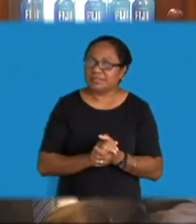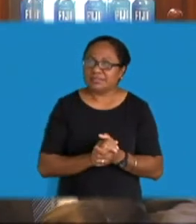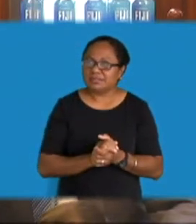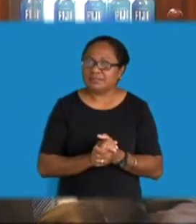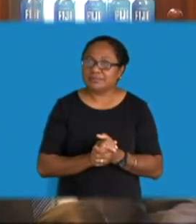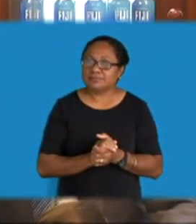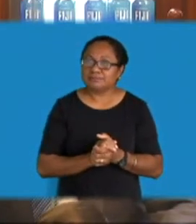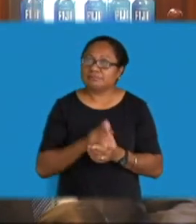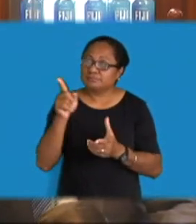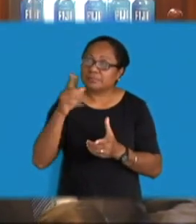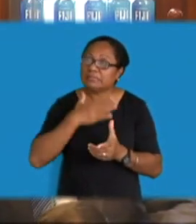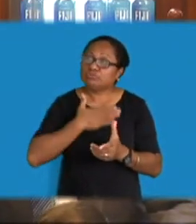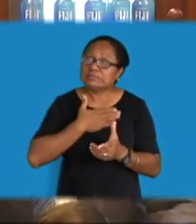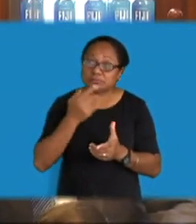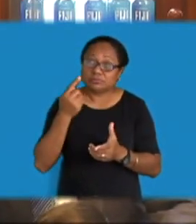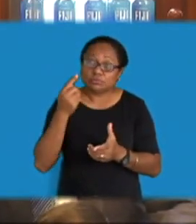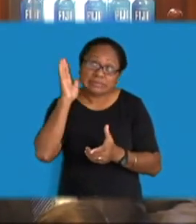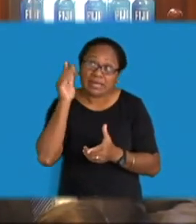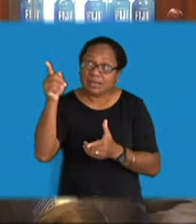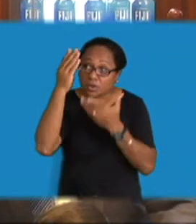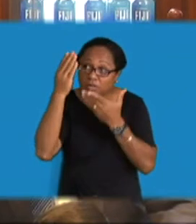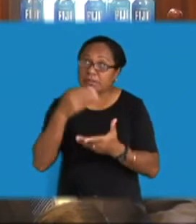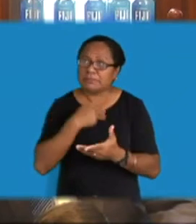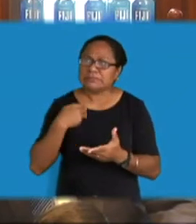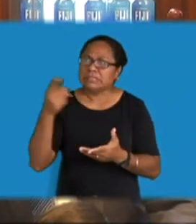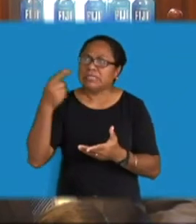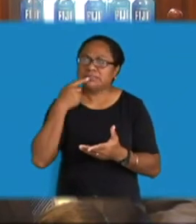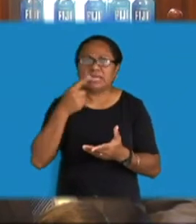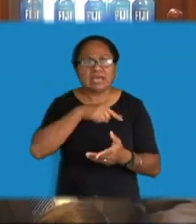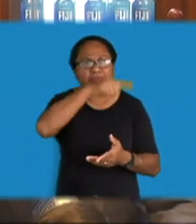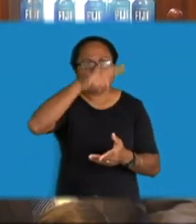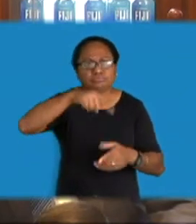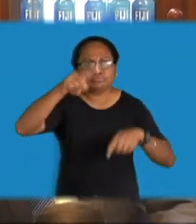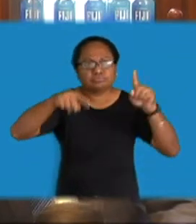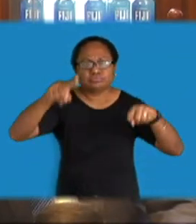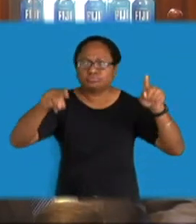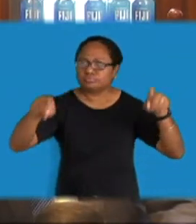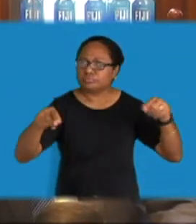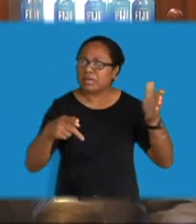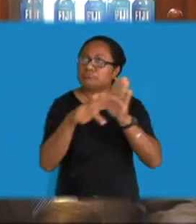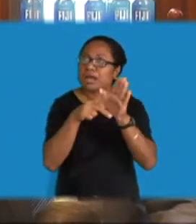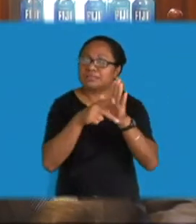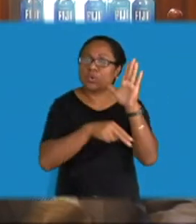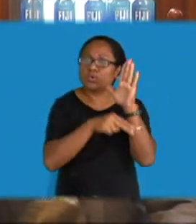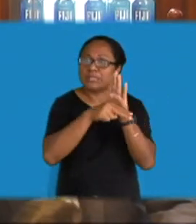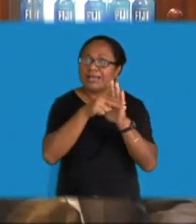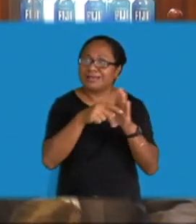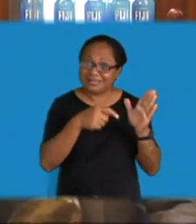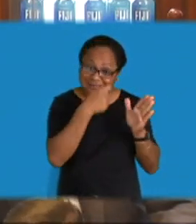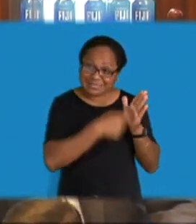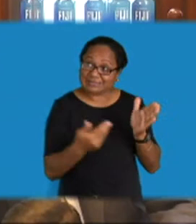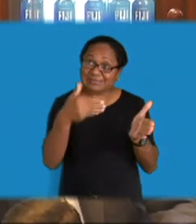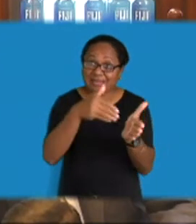the Minister to inform this House on the fluctuating rate of occupancy at our hotels since the introduction of these